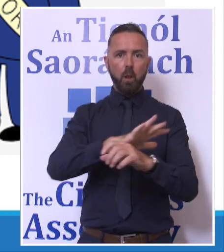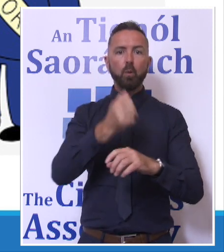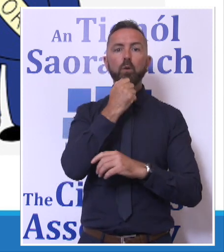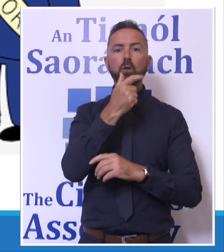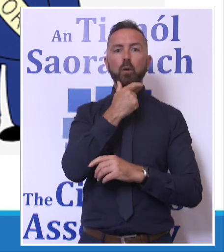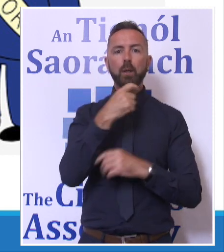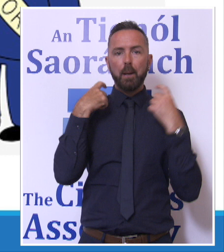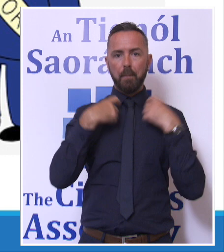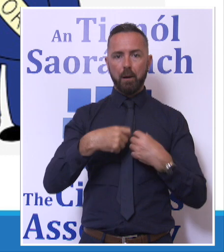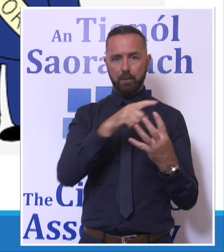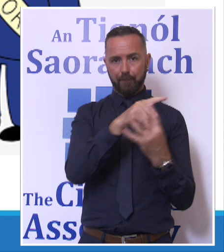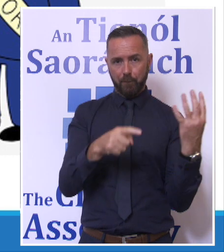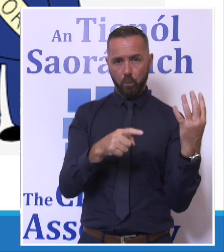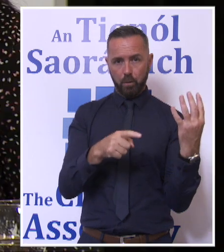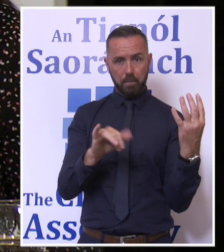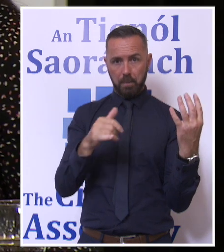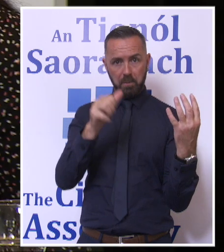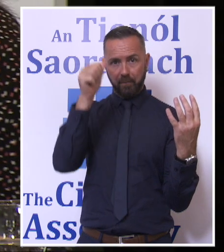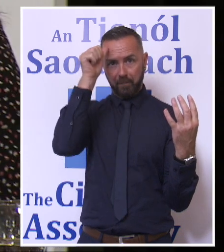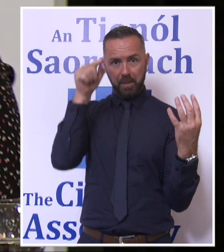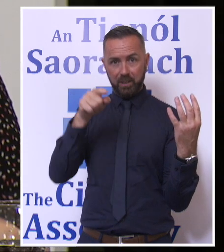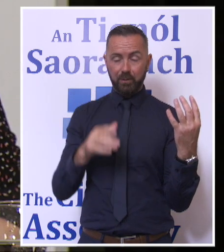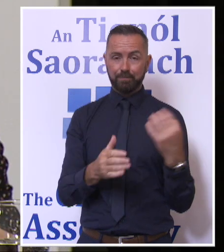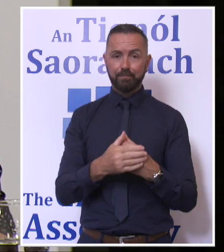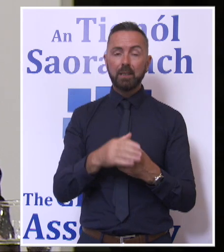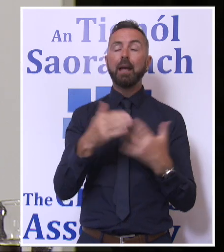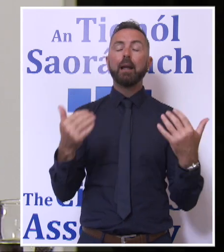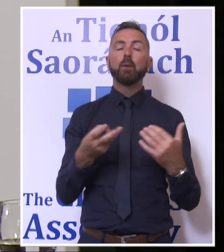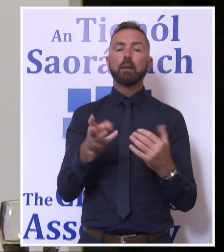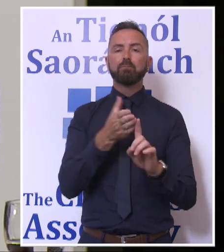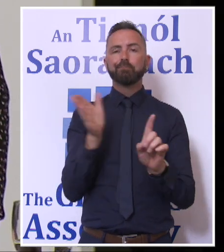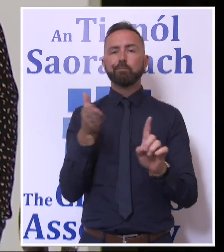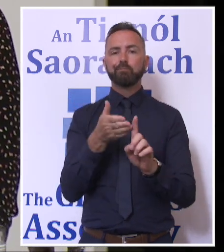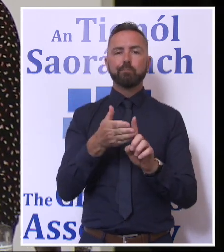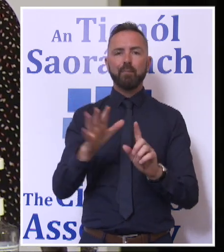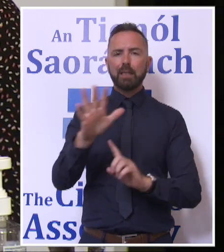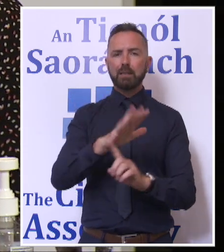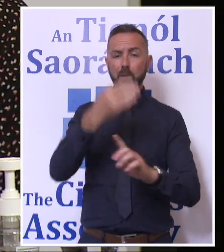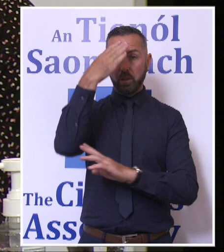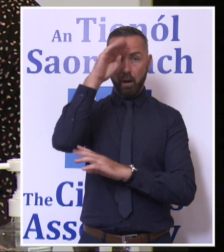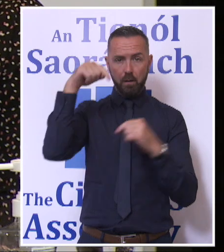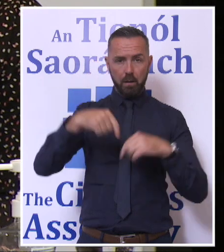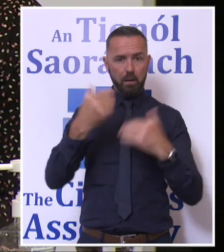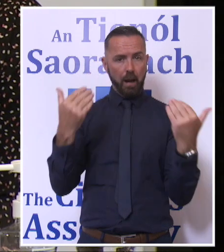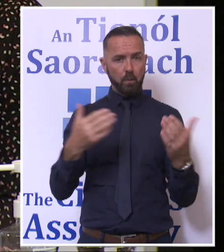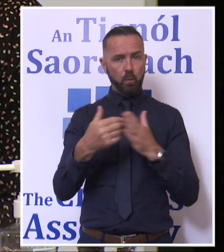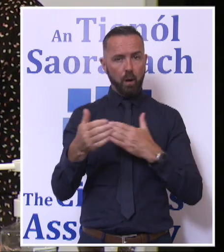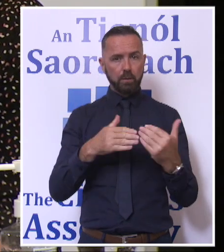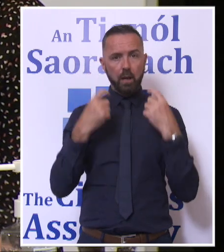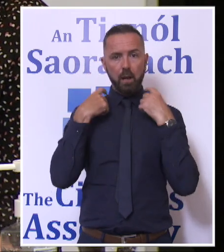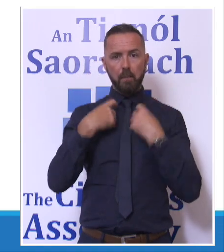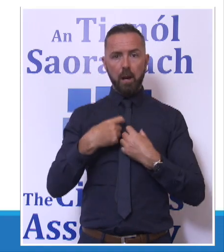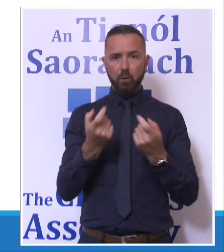recommendations. So what's the status quo in Ireland? So in Ireland, the mayor is